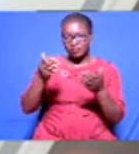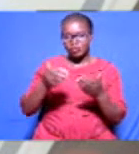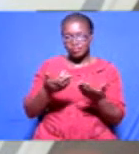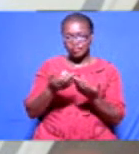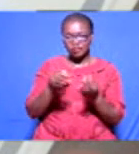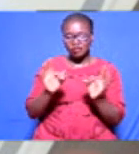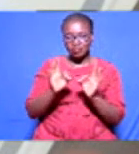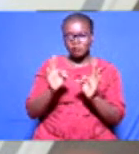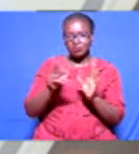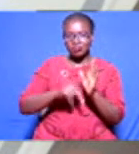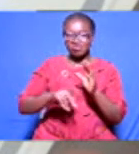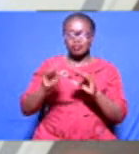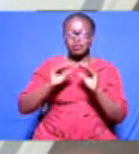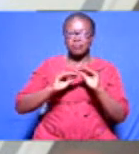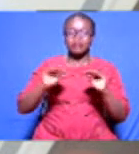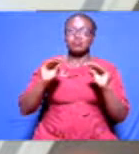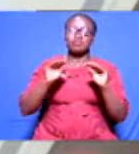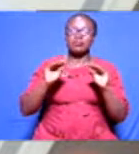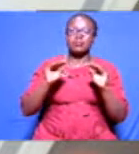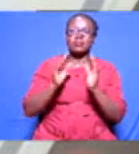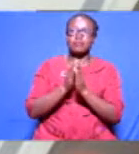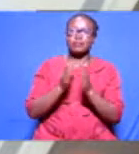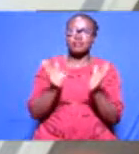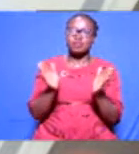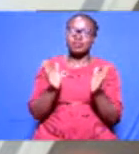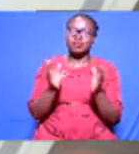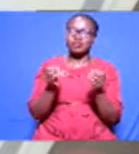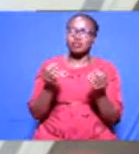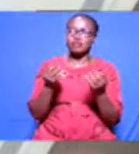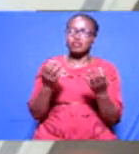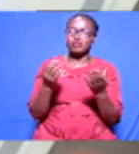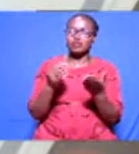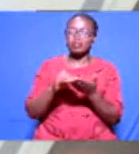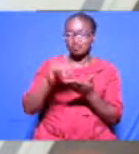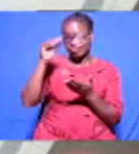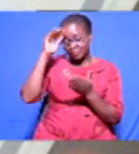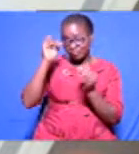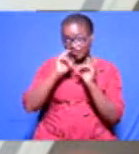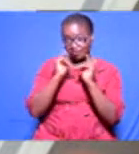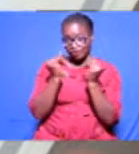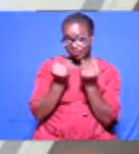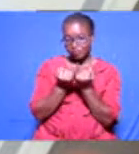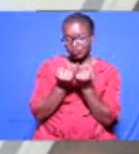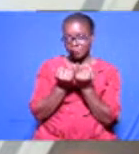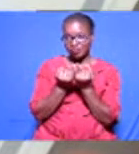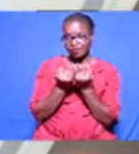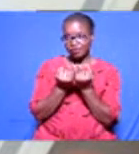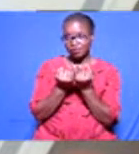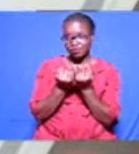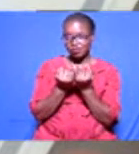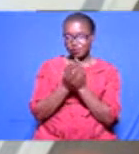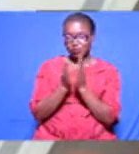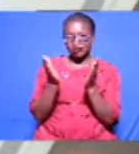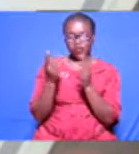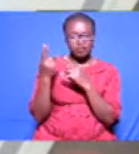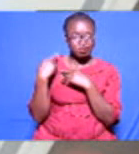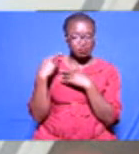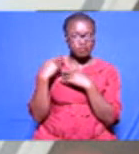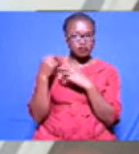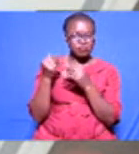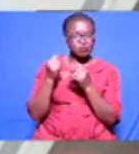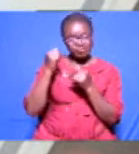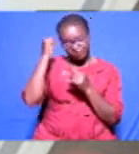primary education and opening up so many learning institutions. Actually, Mzee played a big role in the field of education.